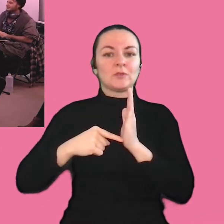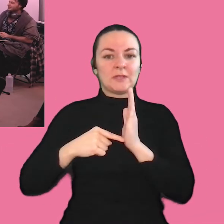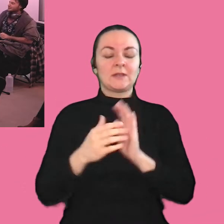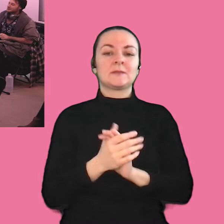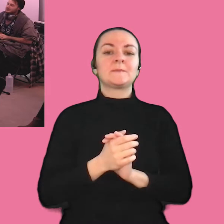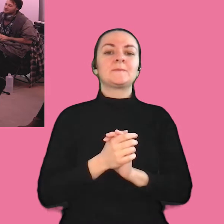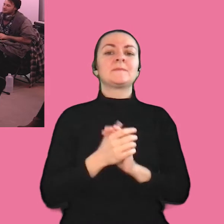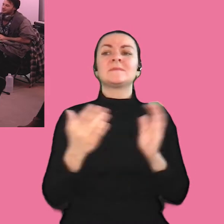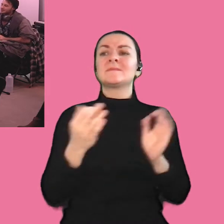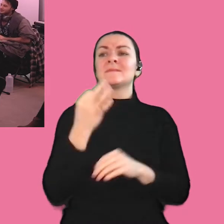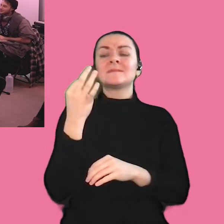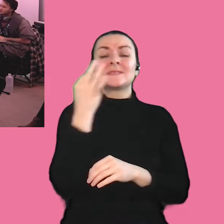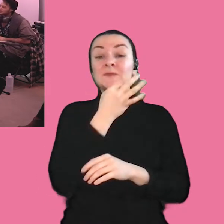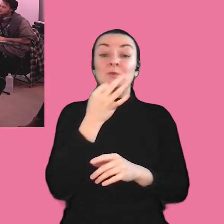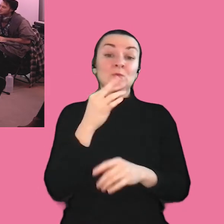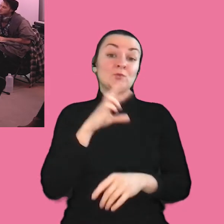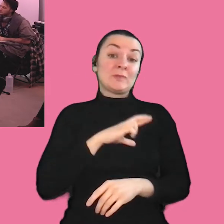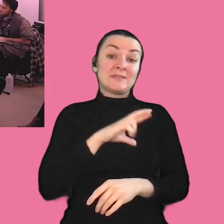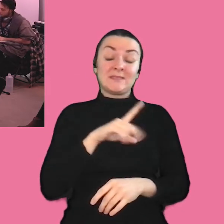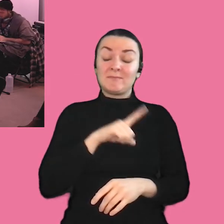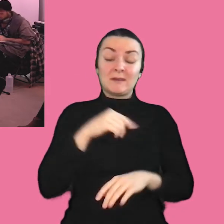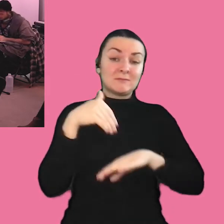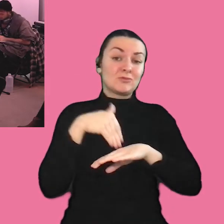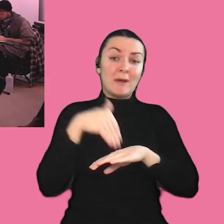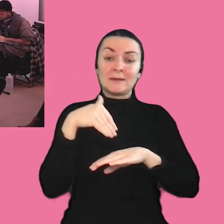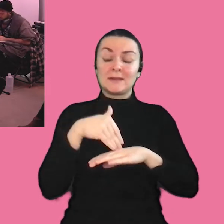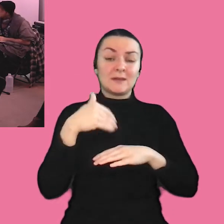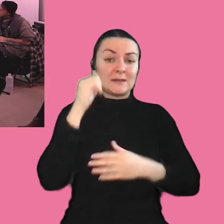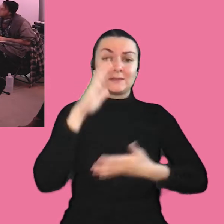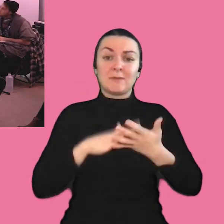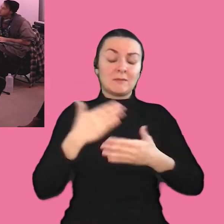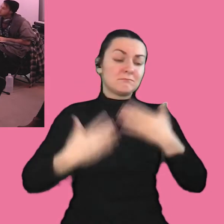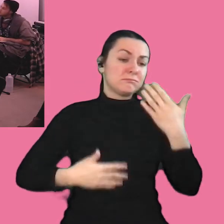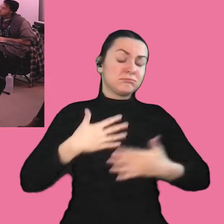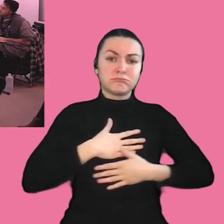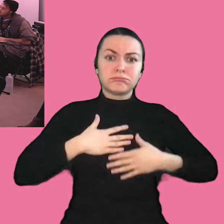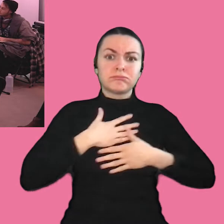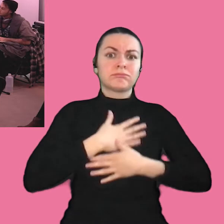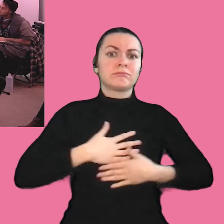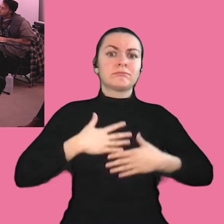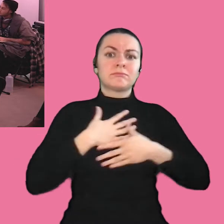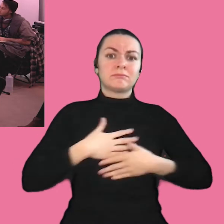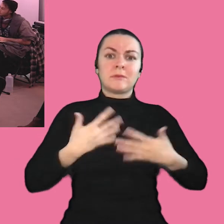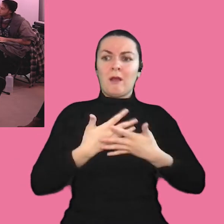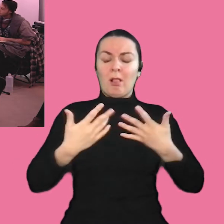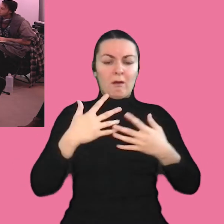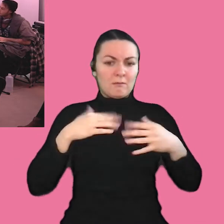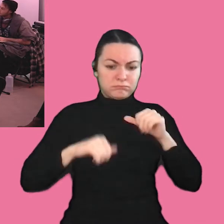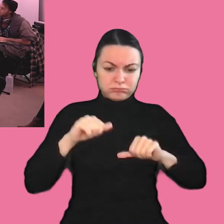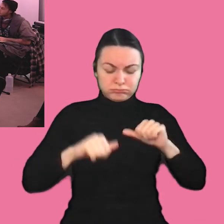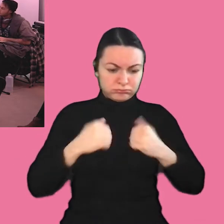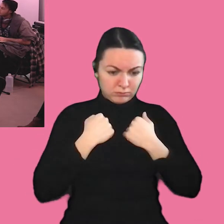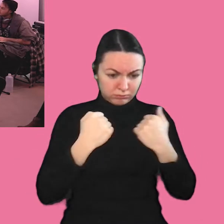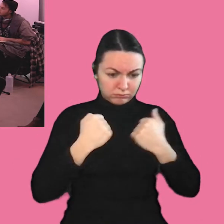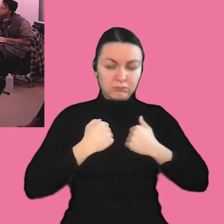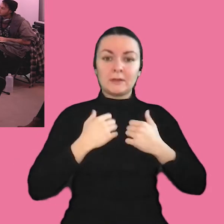book. So yeah, after the Glasgow Effect project was in 2016, so that's 5 years